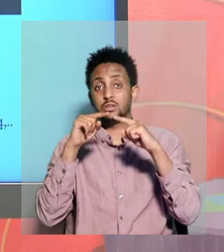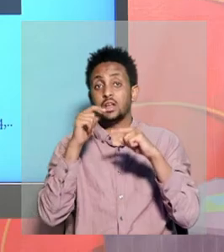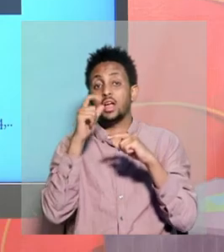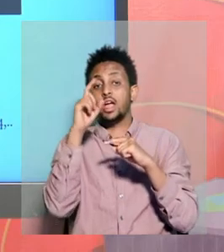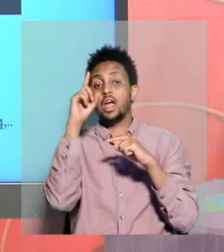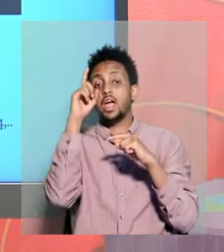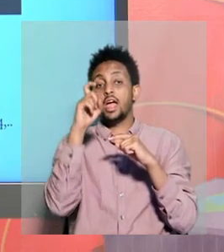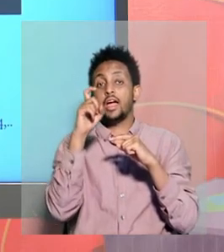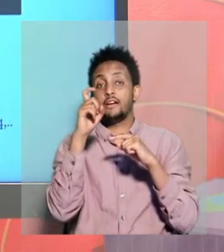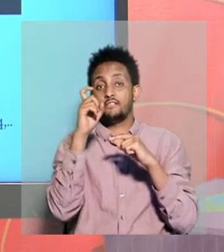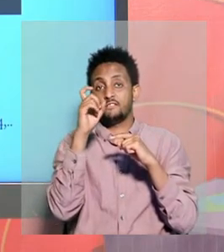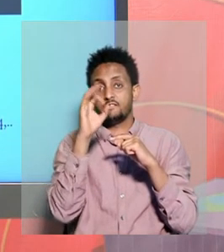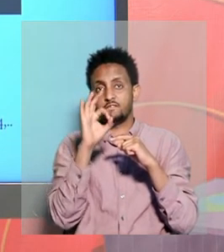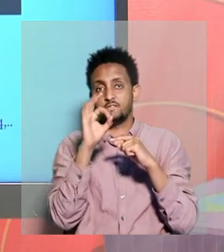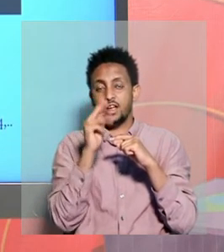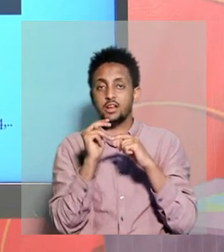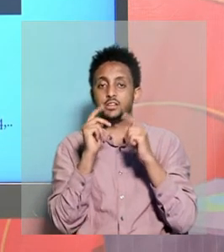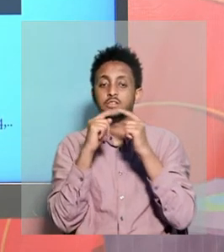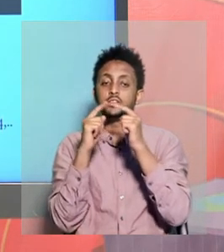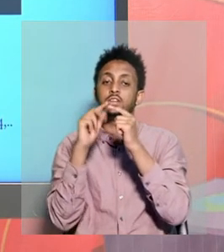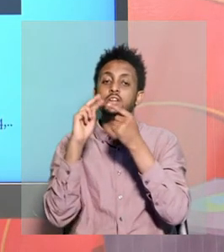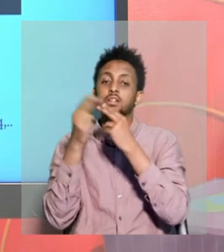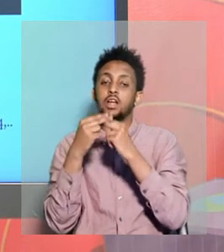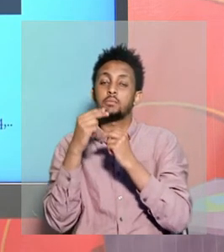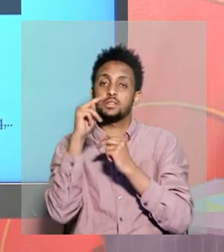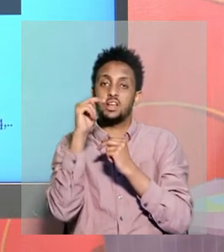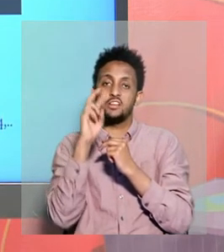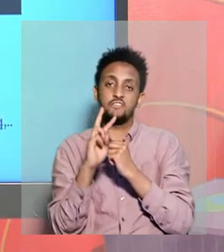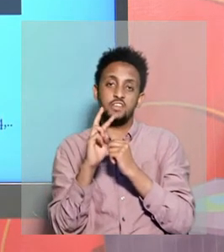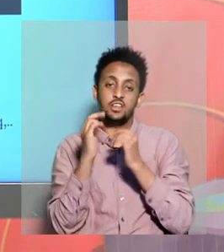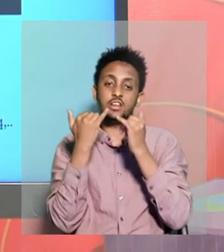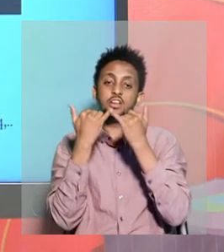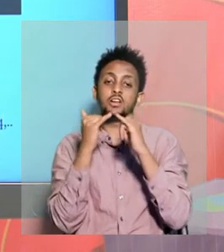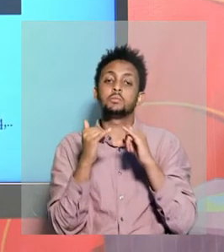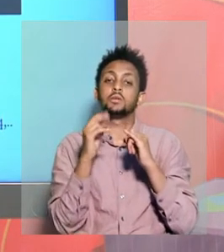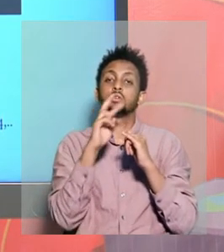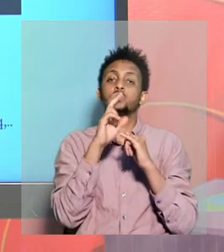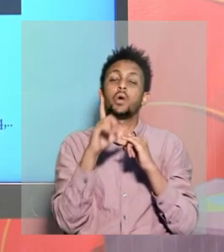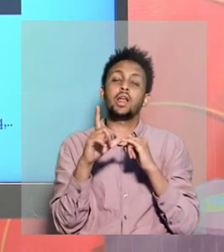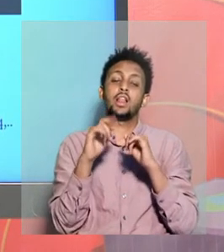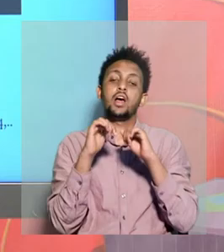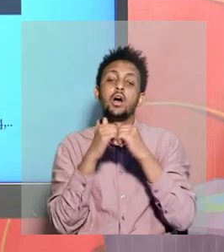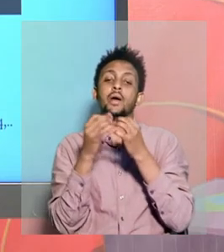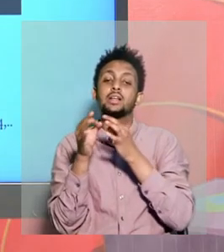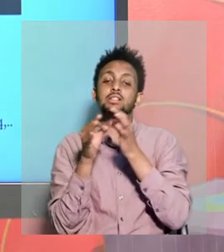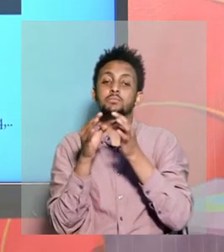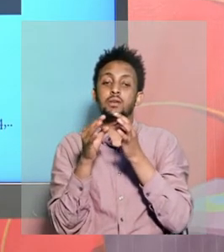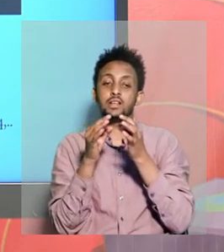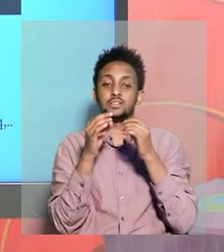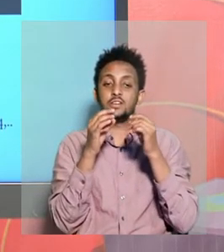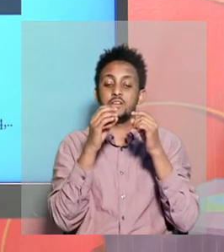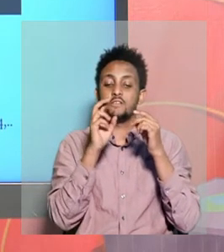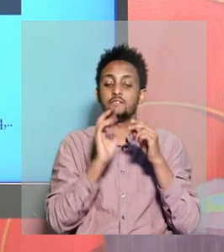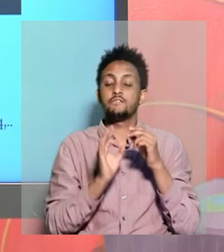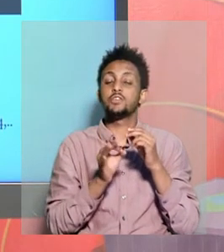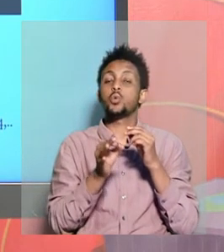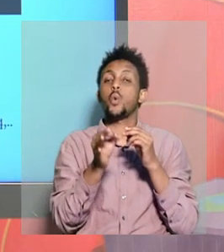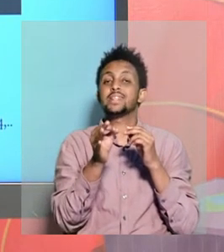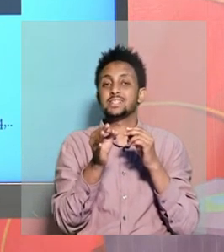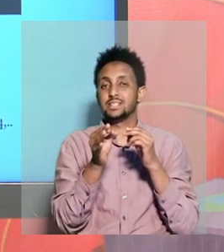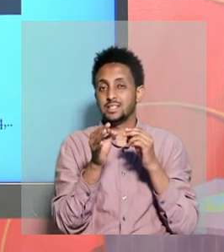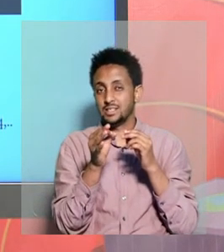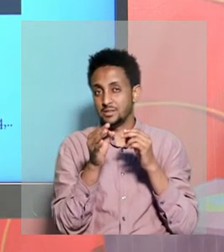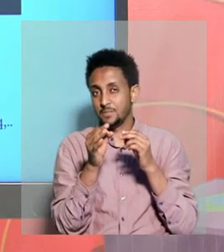times v over twice of the length l. This is how we express the frequency of